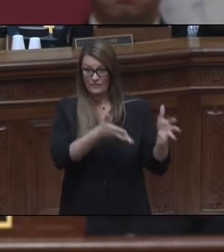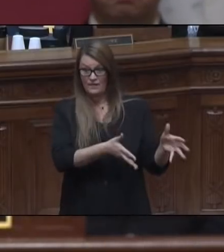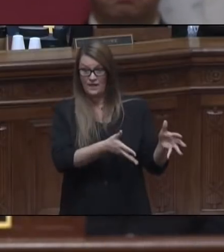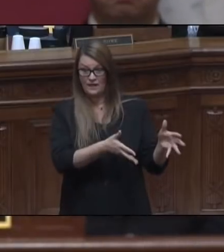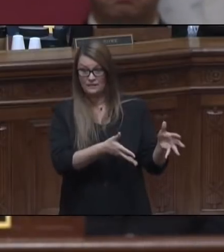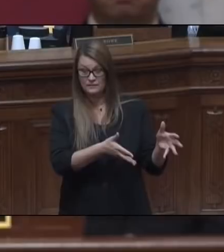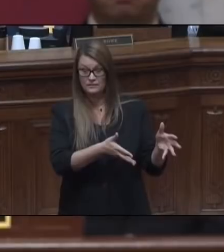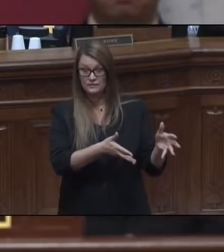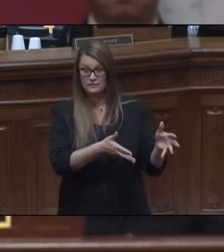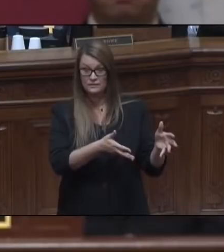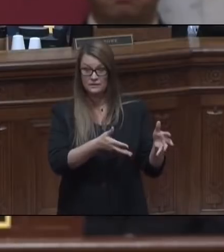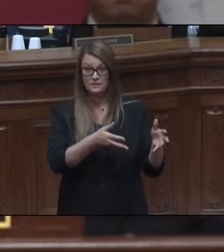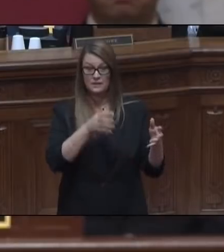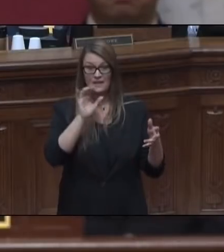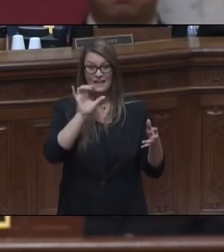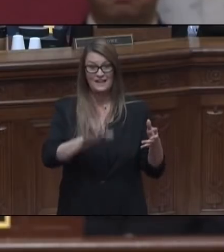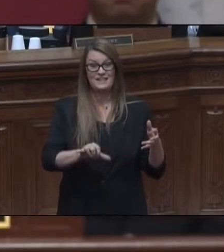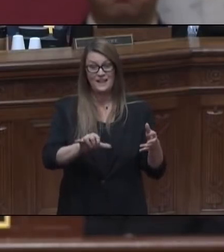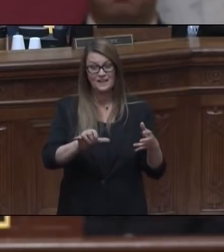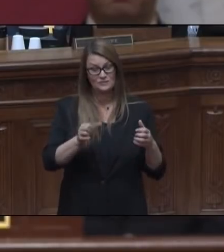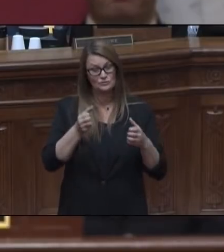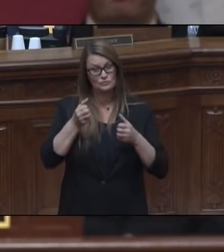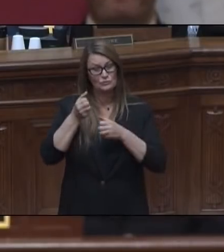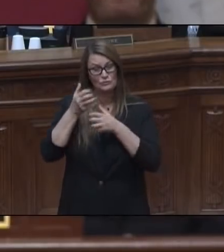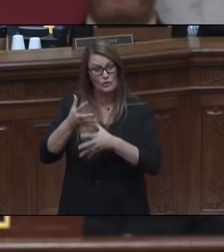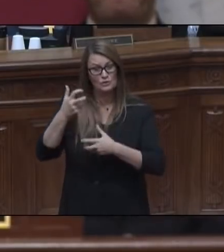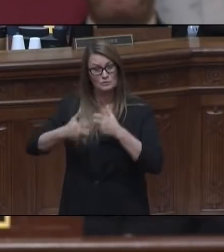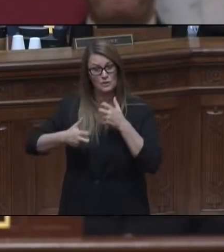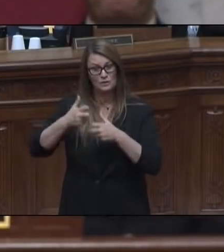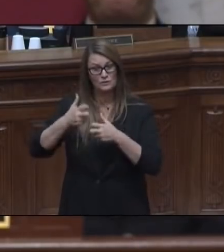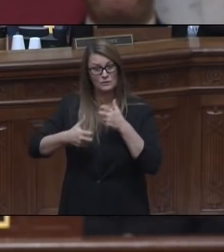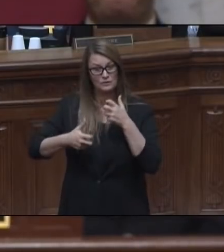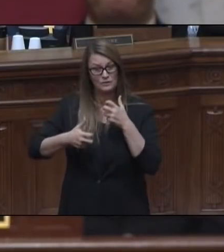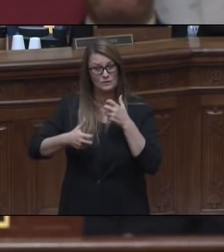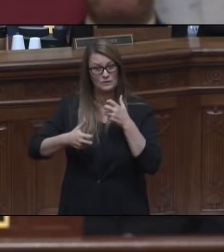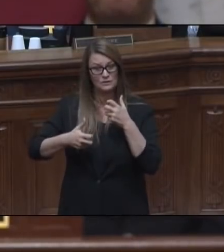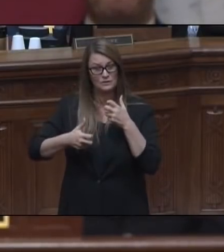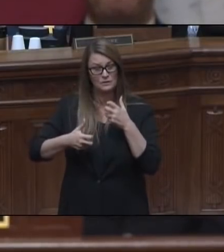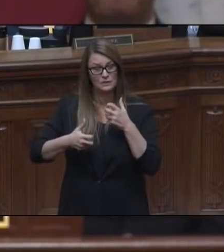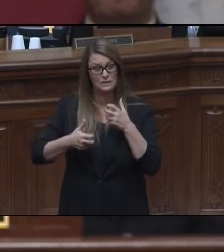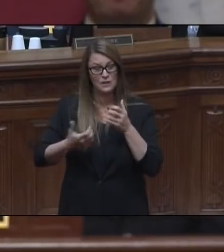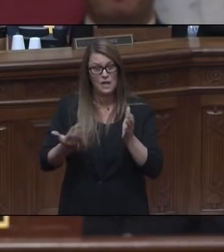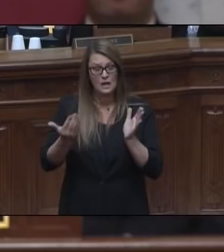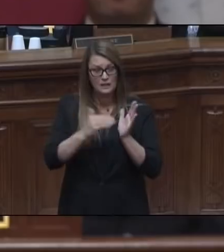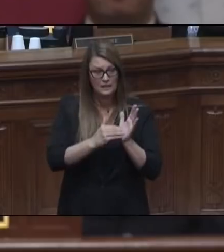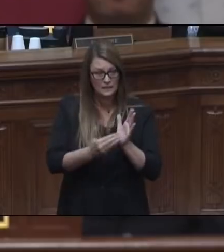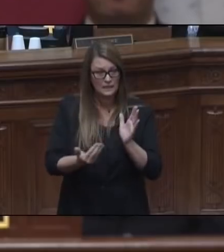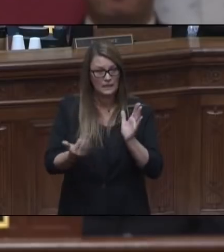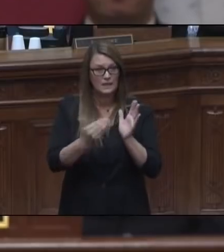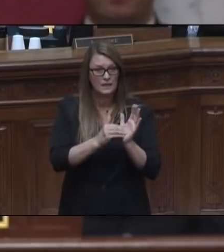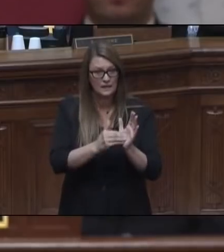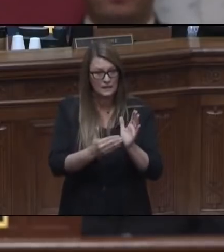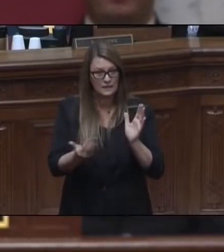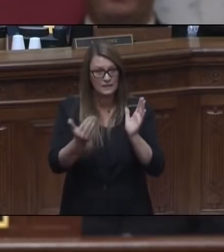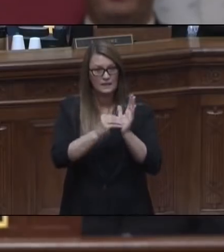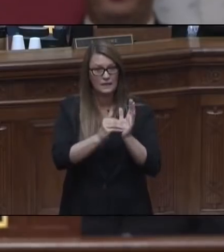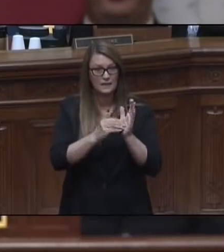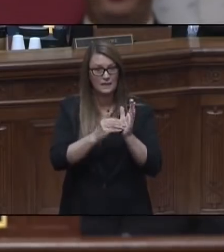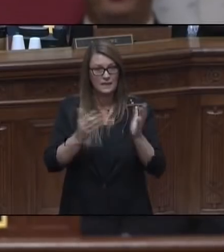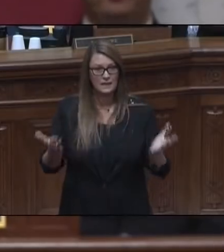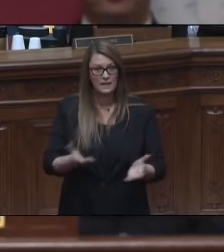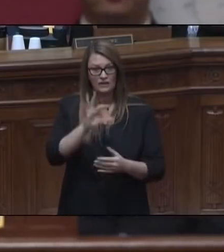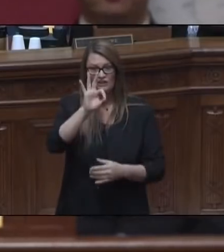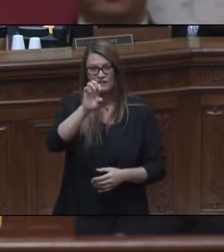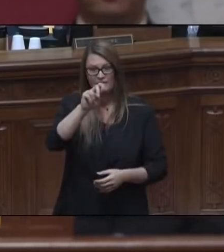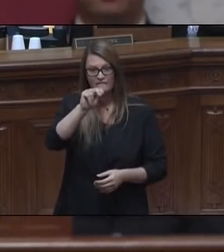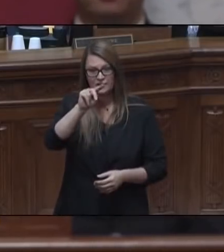has caused a big-time problem. Fentanyl. Over and over and over. It's killing people in West Virginia